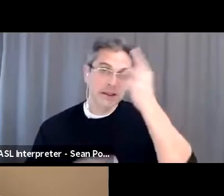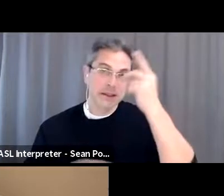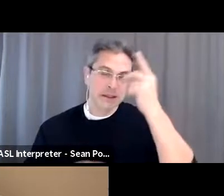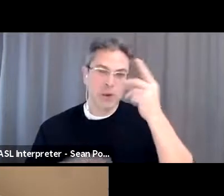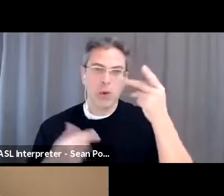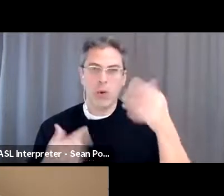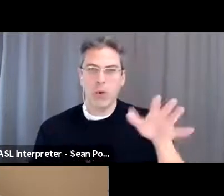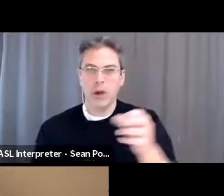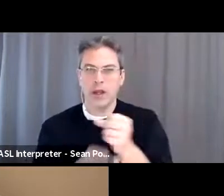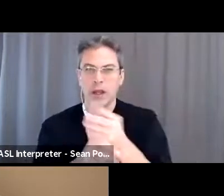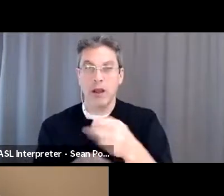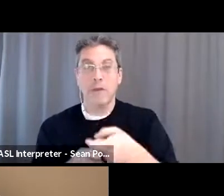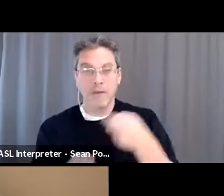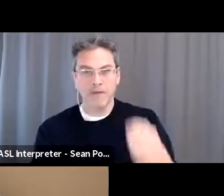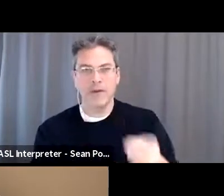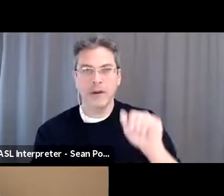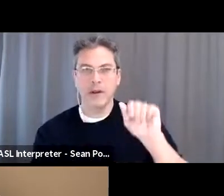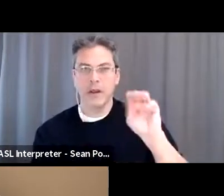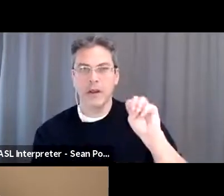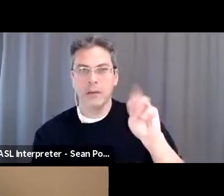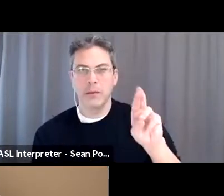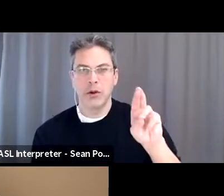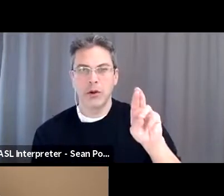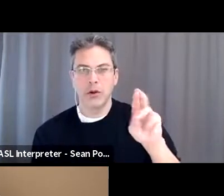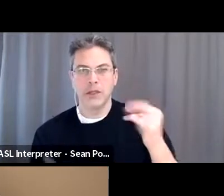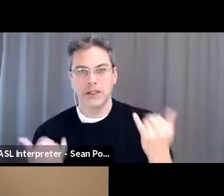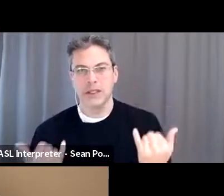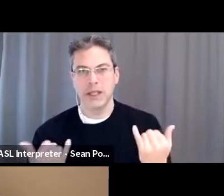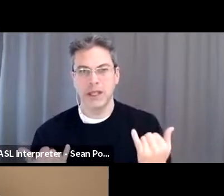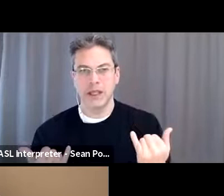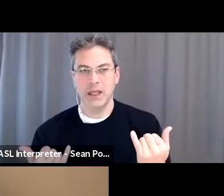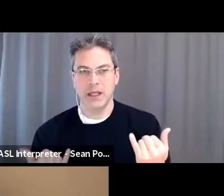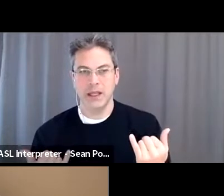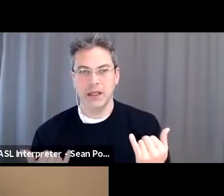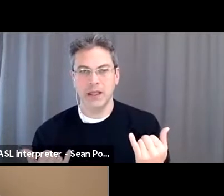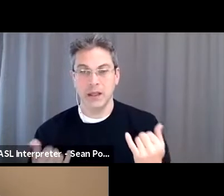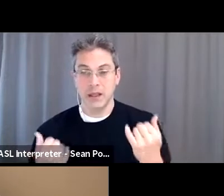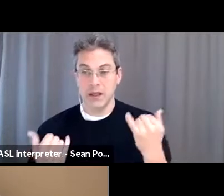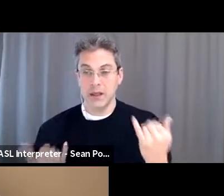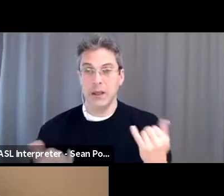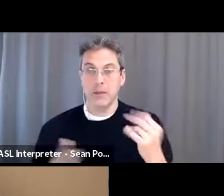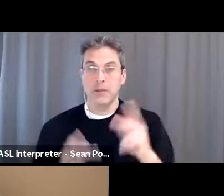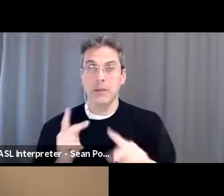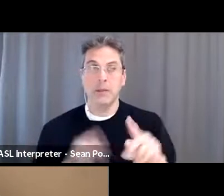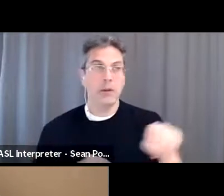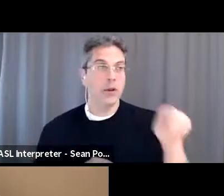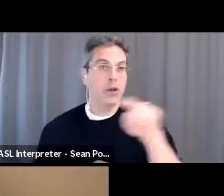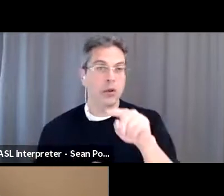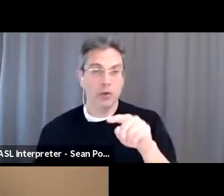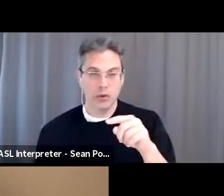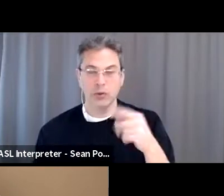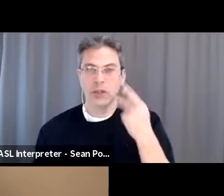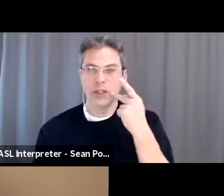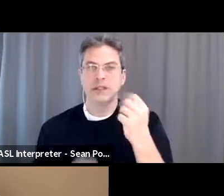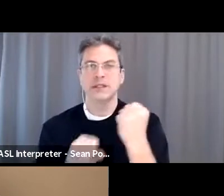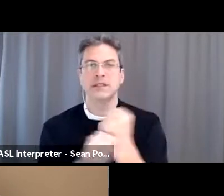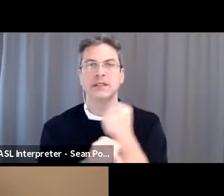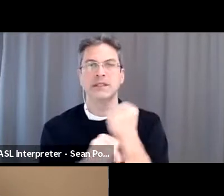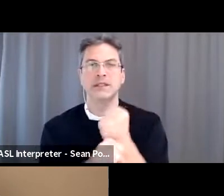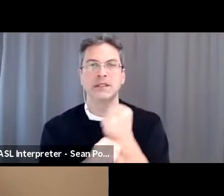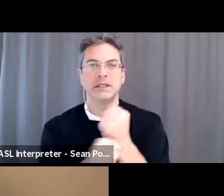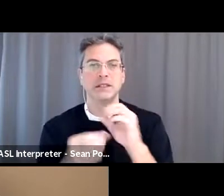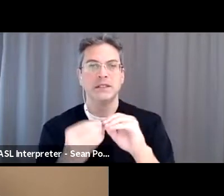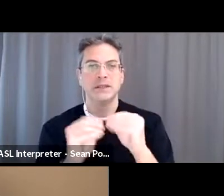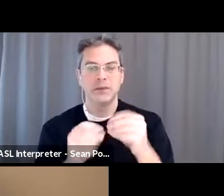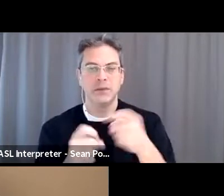by antimicrobial resistance today. In our world, there's a lot of people who quote the figures from the